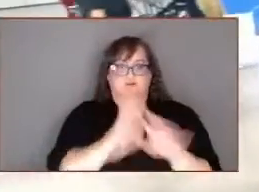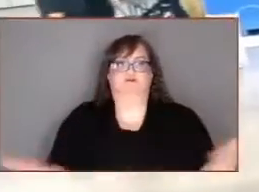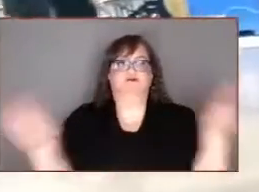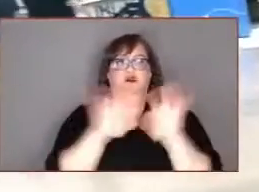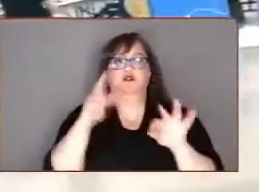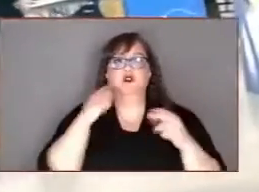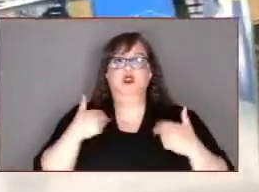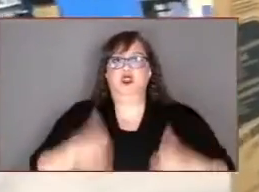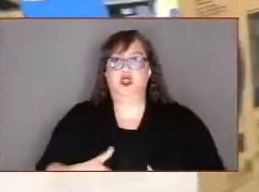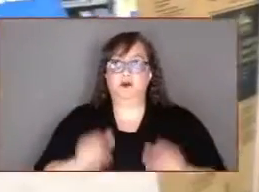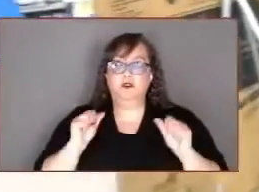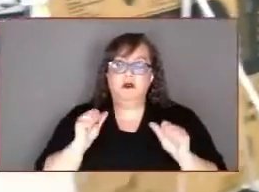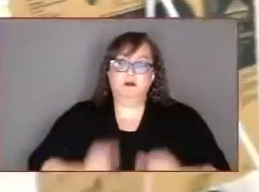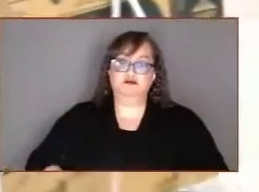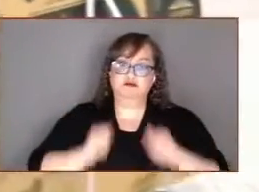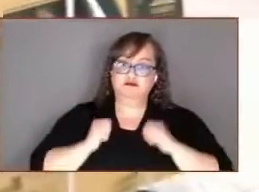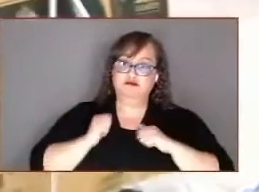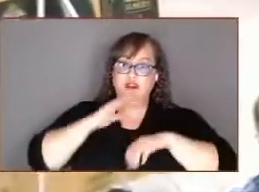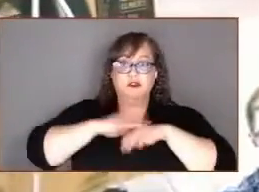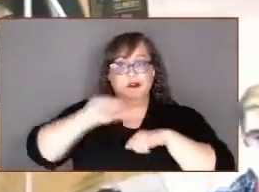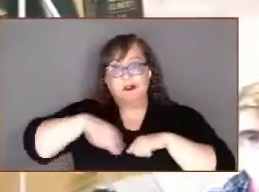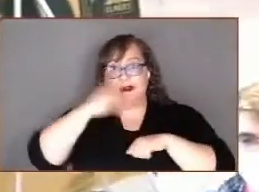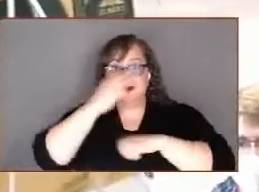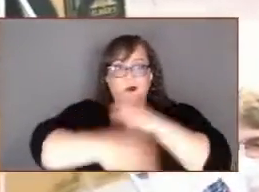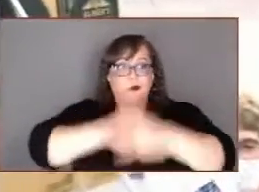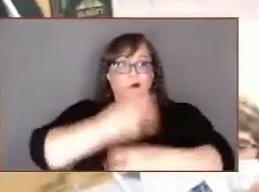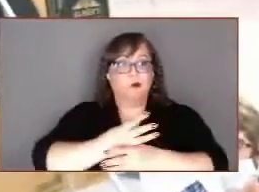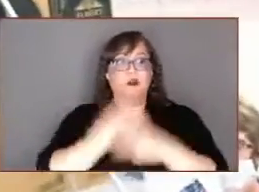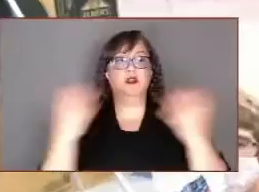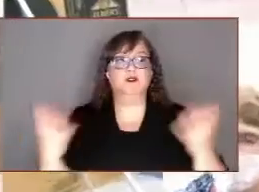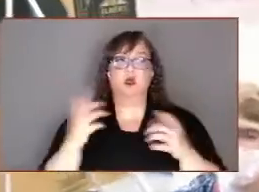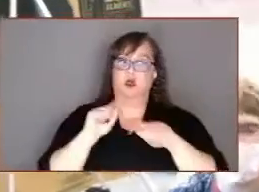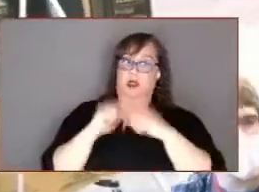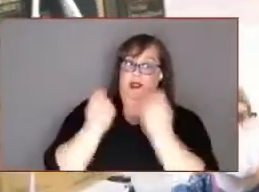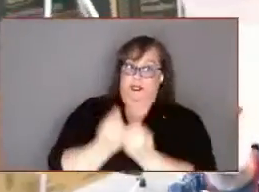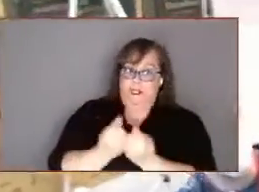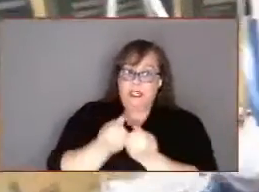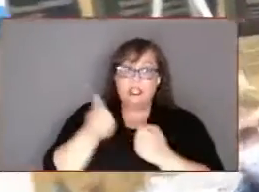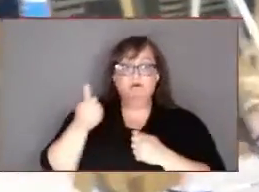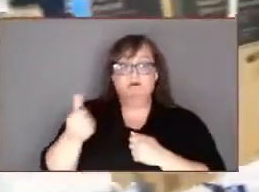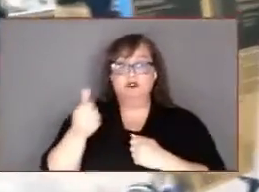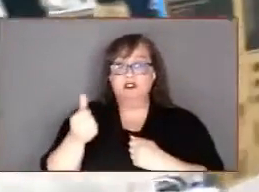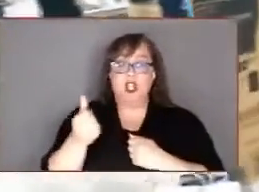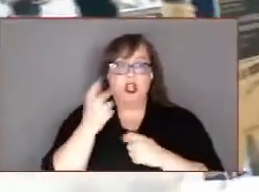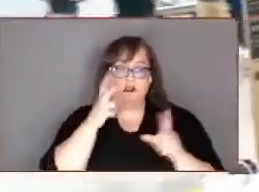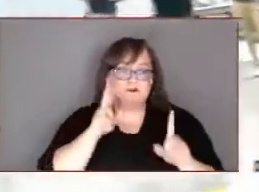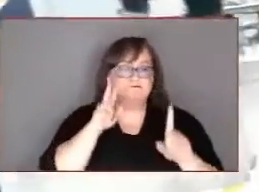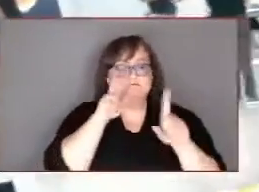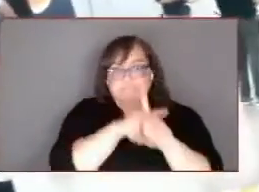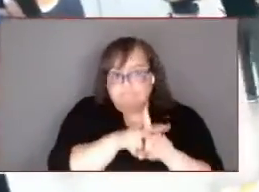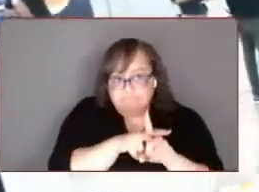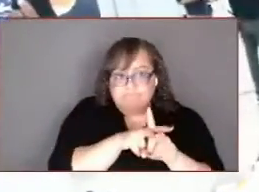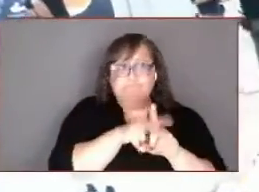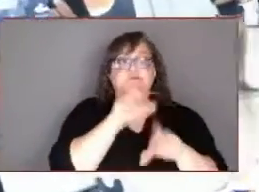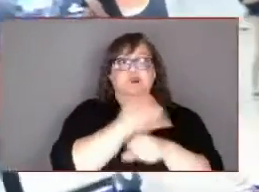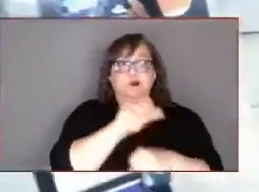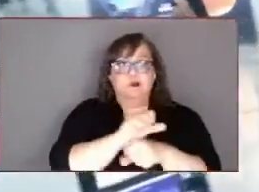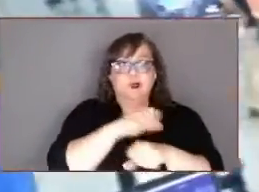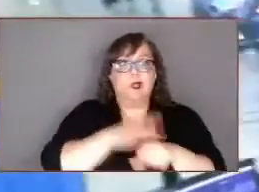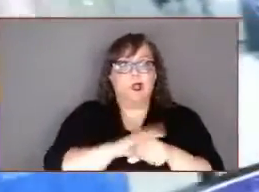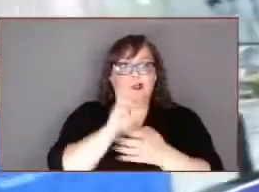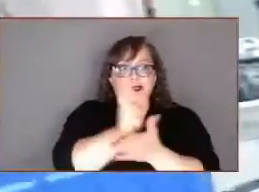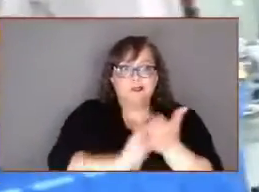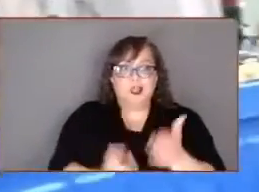make that possible, including everyone on the floor wearing face masks. We are all fully vaccinated, or we've had proof of a negative COVID test in